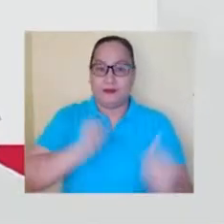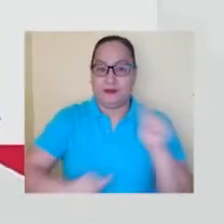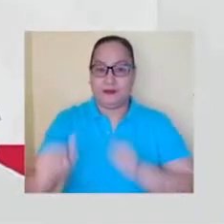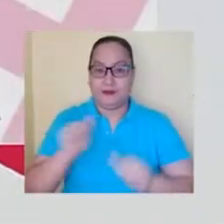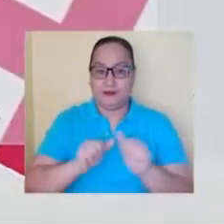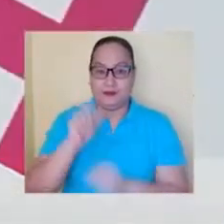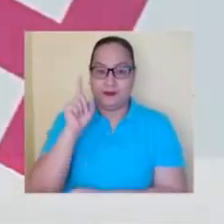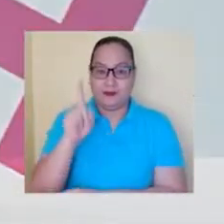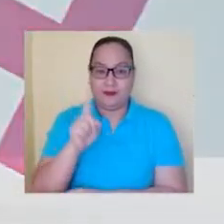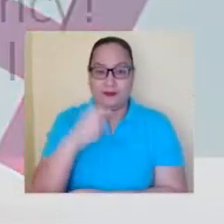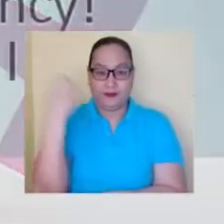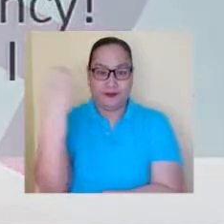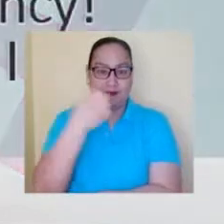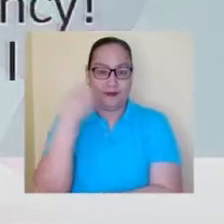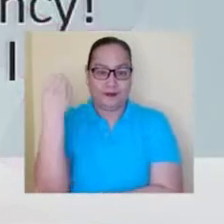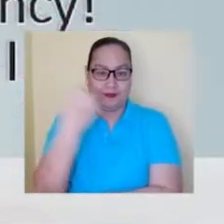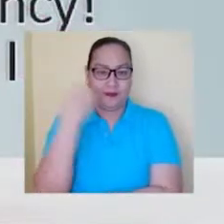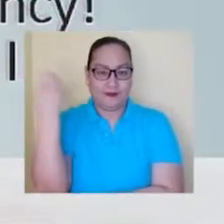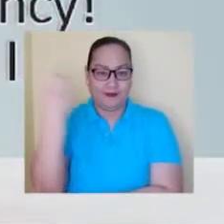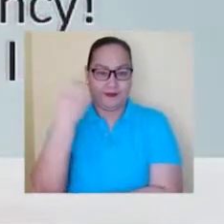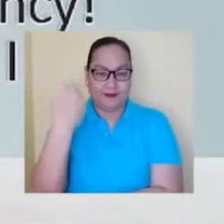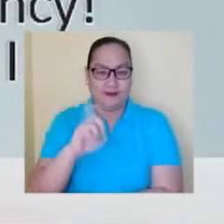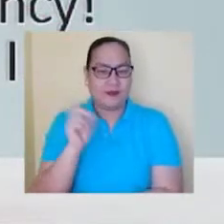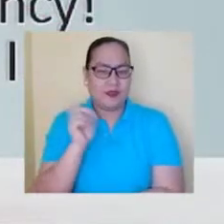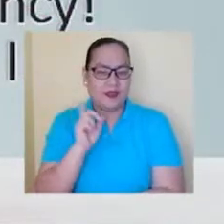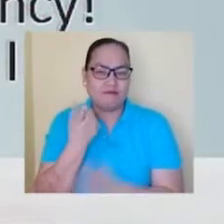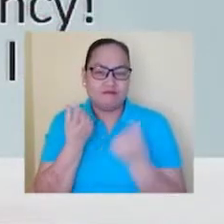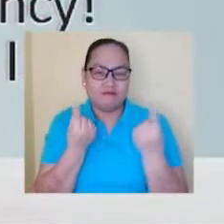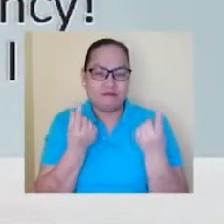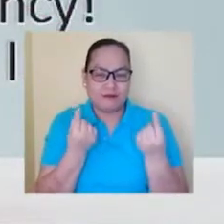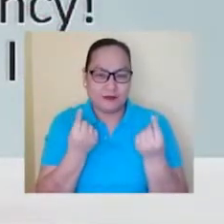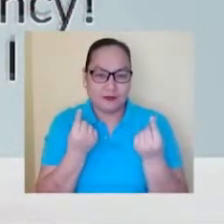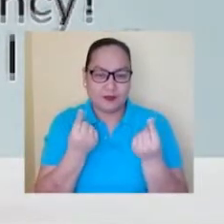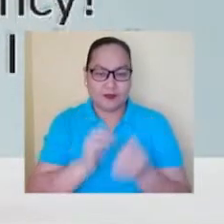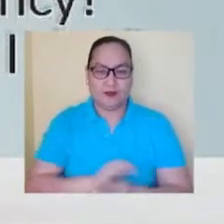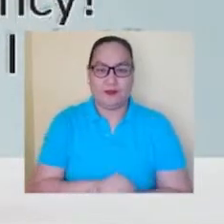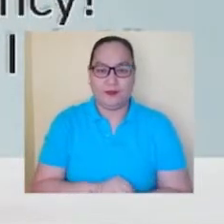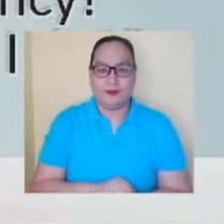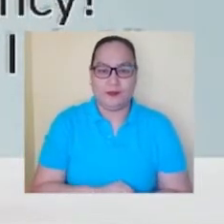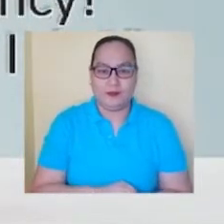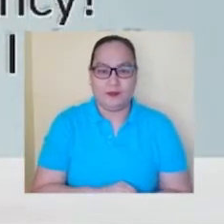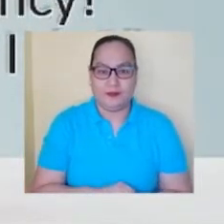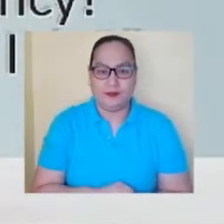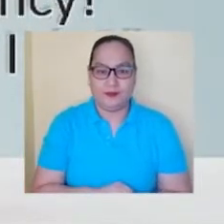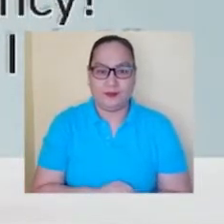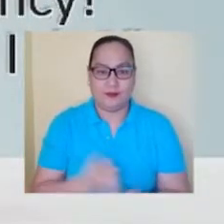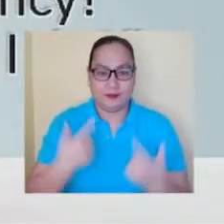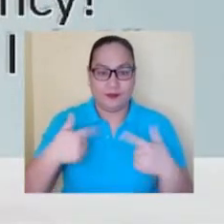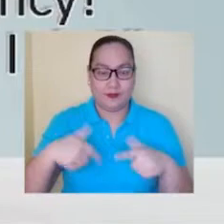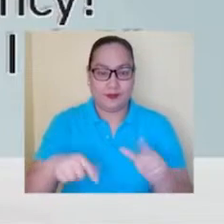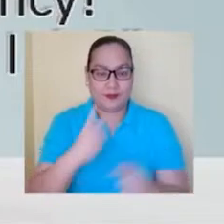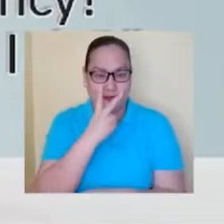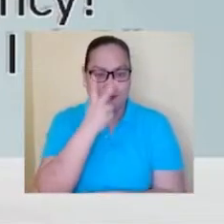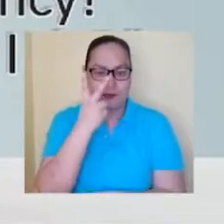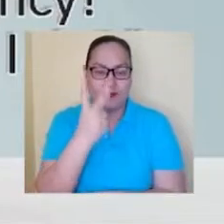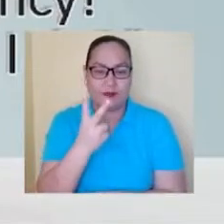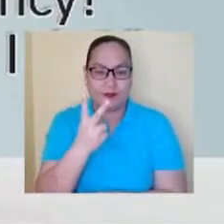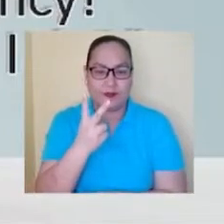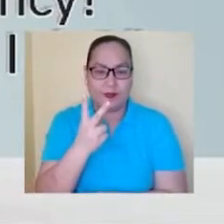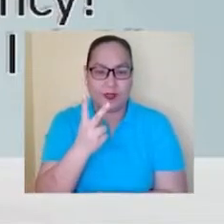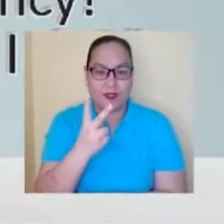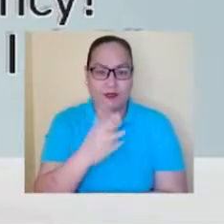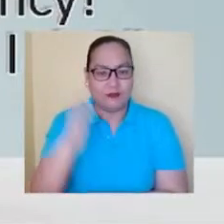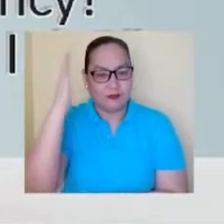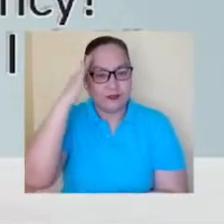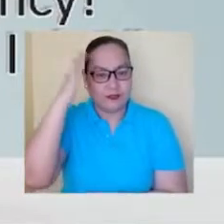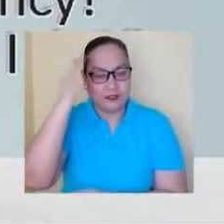Activity 1. Emergency. What will I do? Let us gauge your prior knowledge